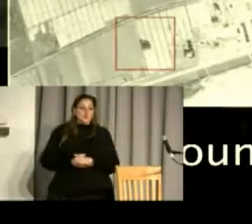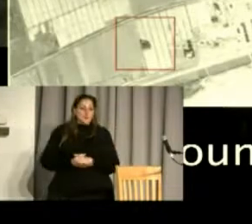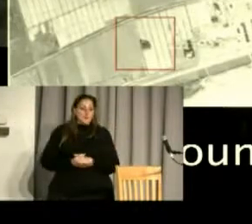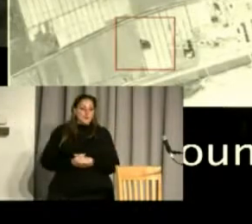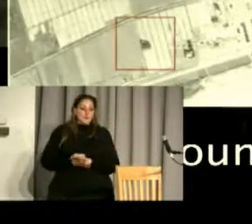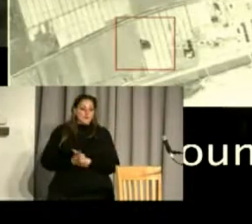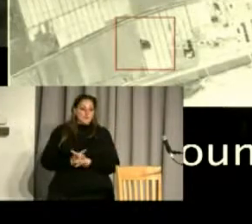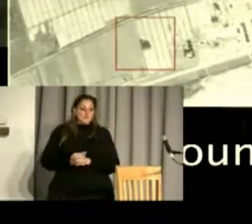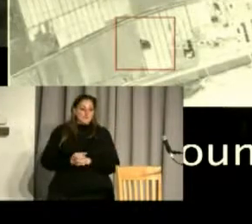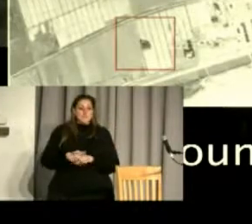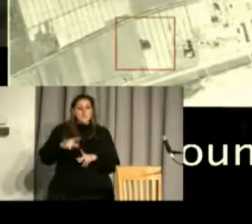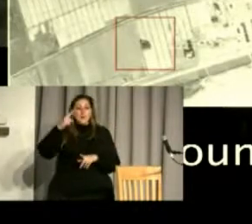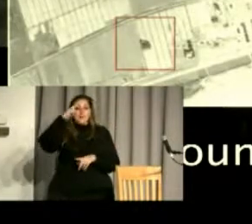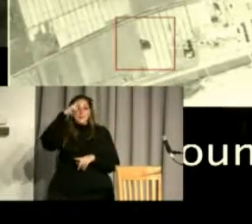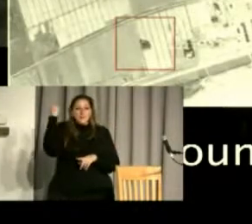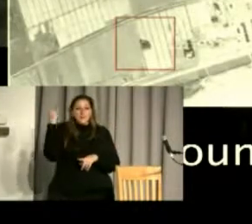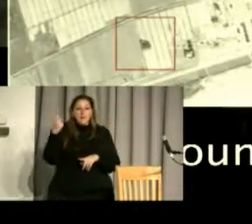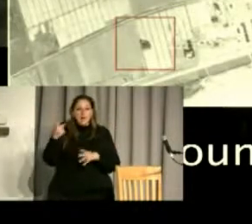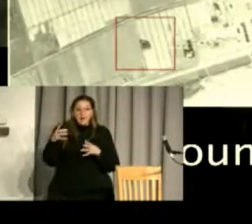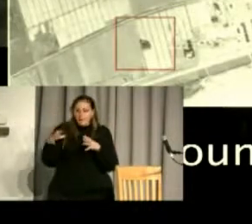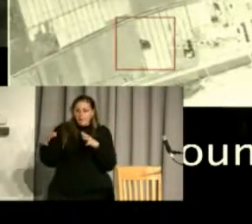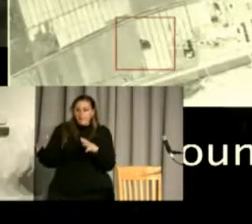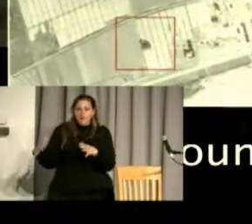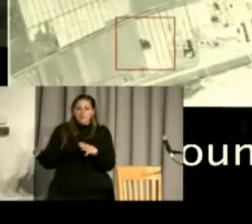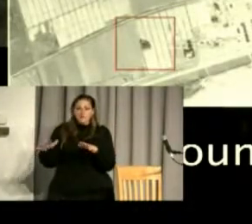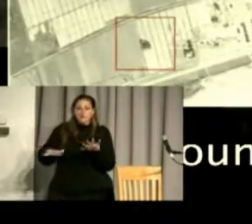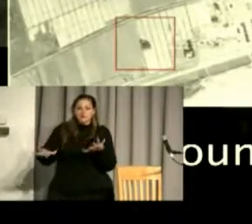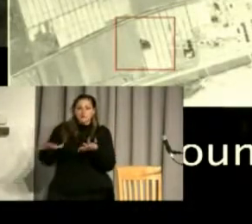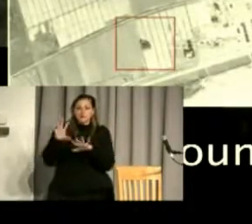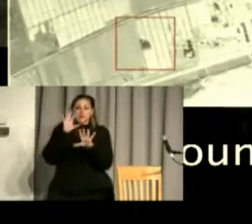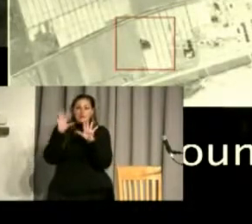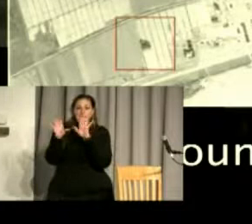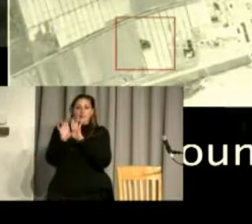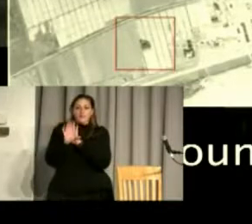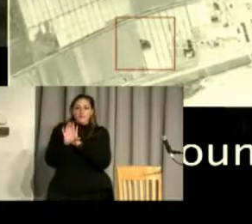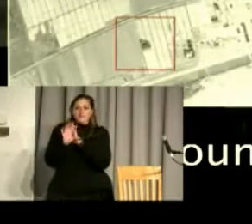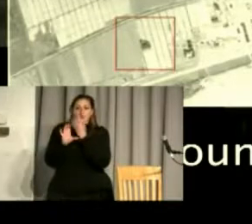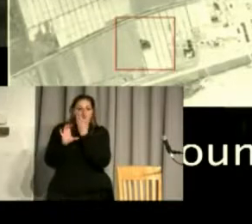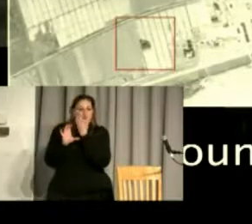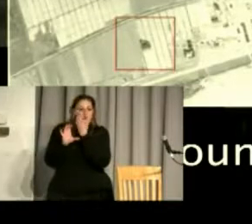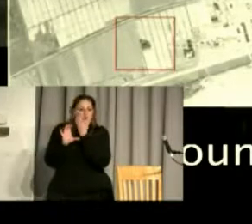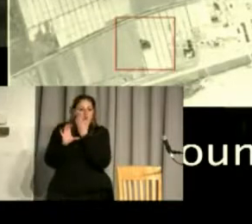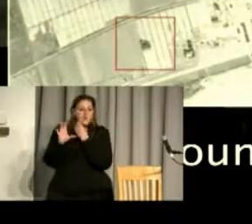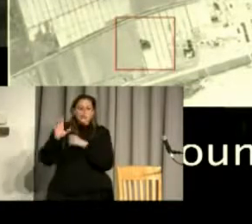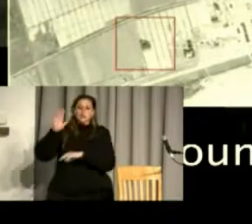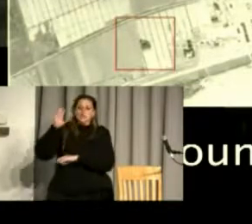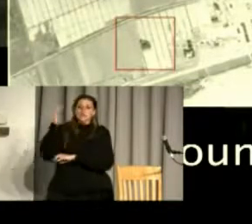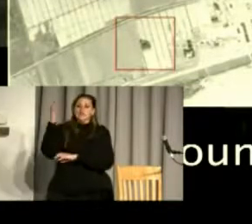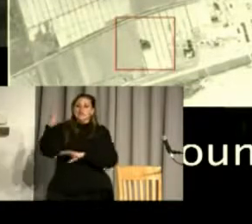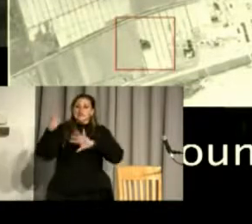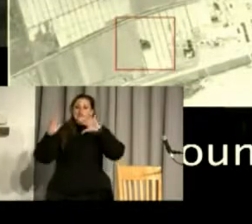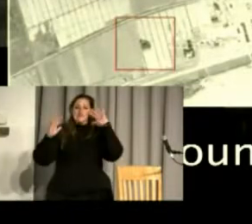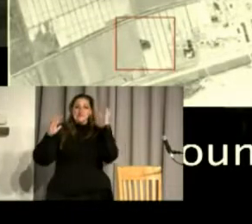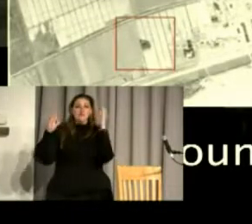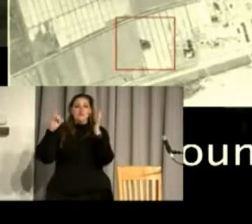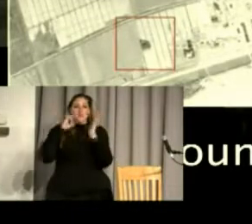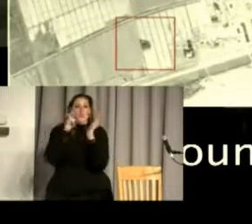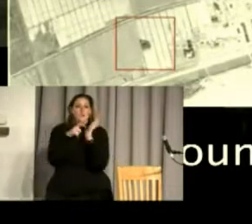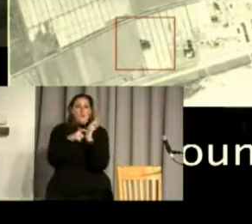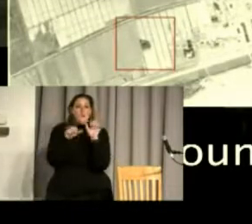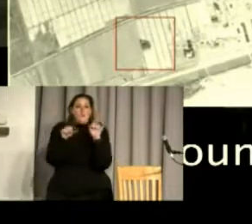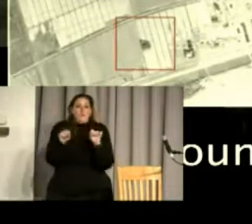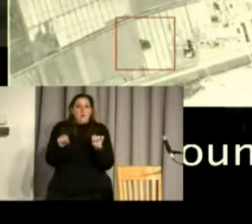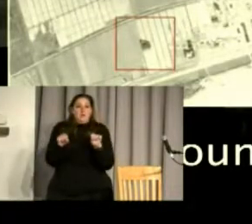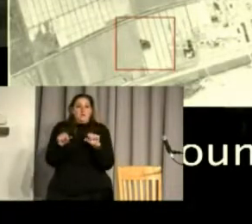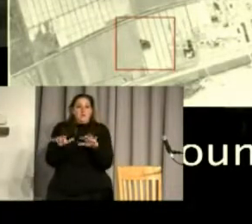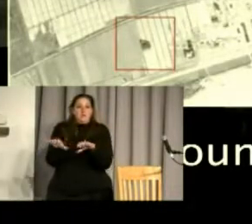Black patches in these images. These groves of trees were identified as possible